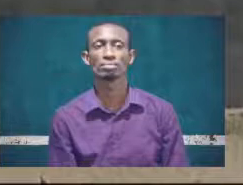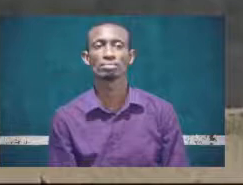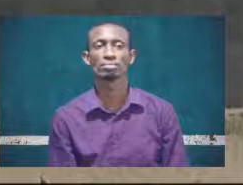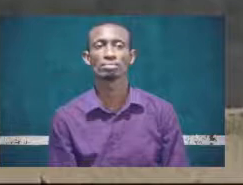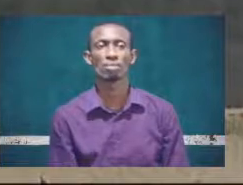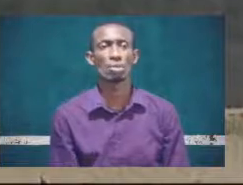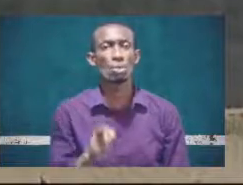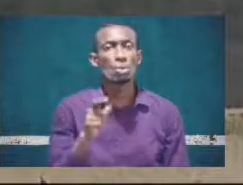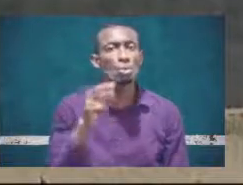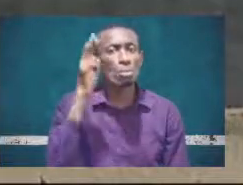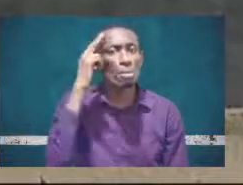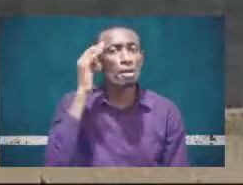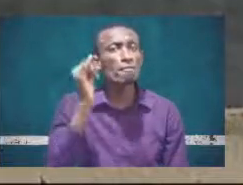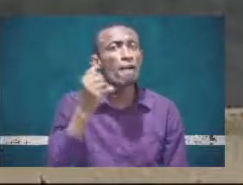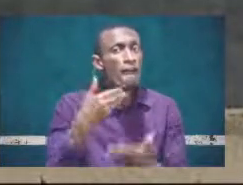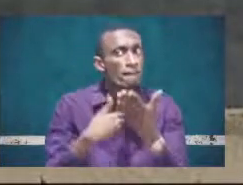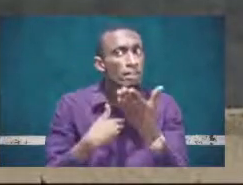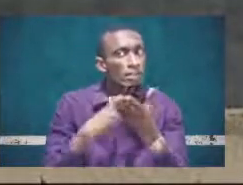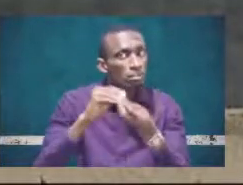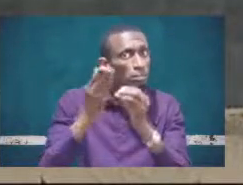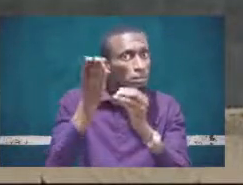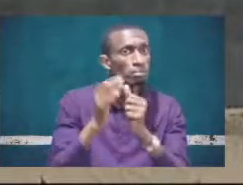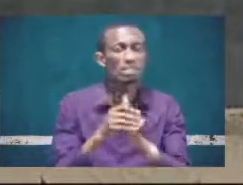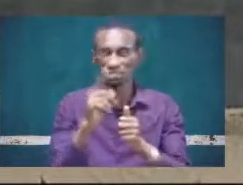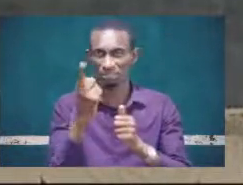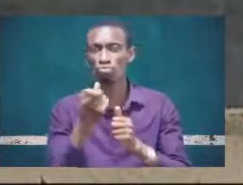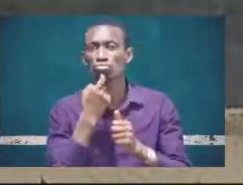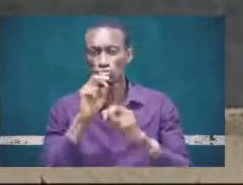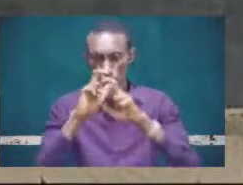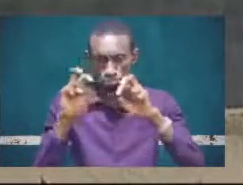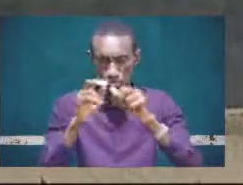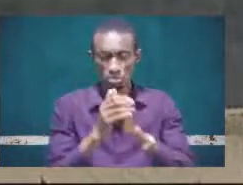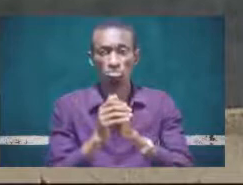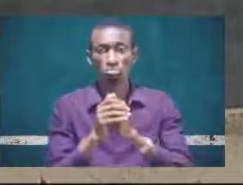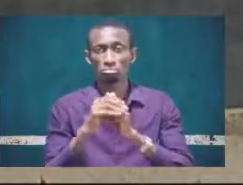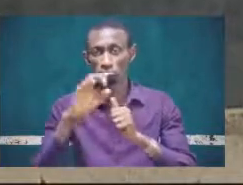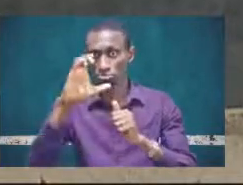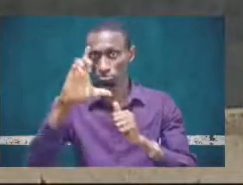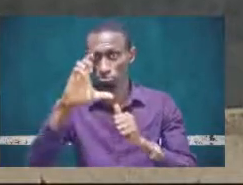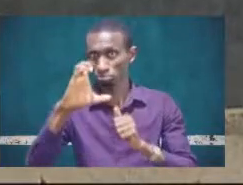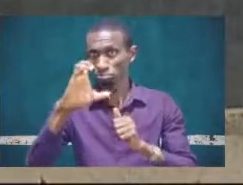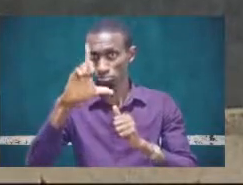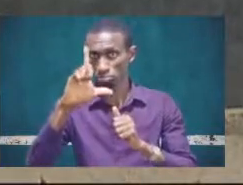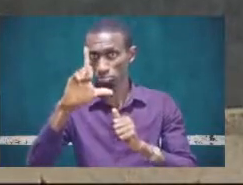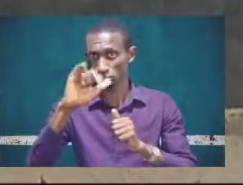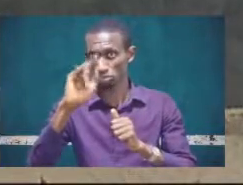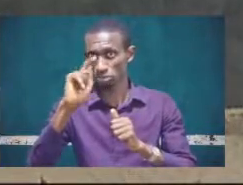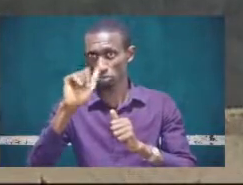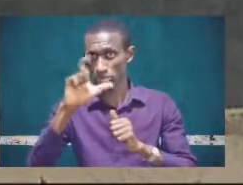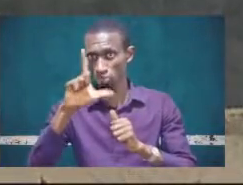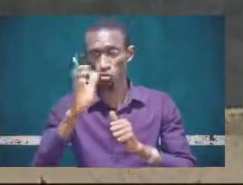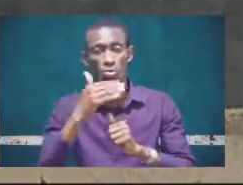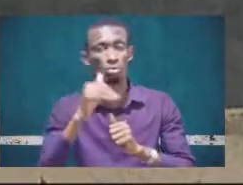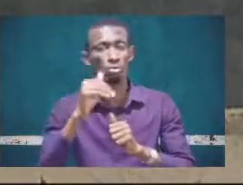Remember, when you have this inequality, first of all, you need to find the critical values. Means that the inequality is transformed